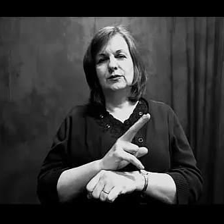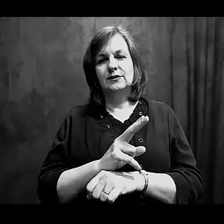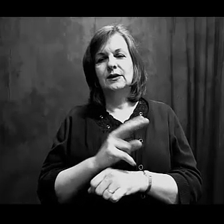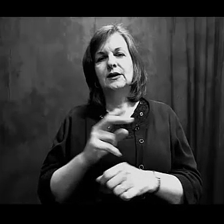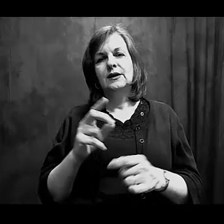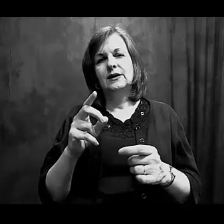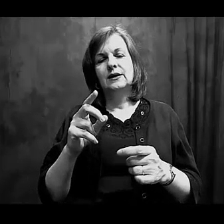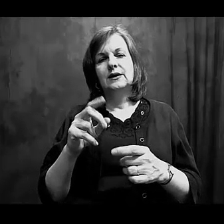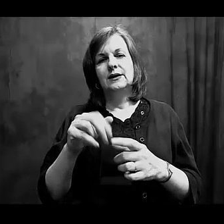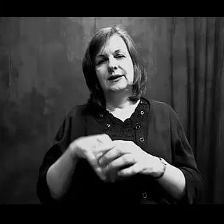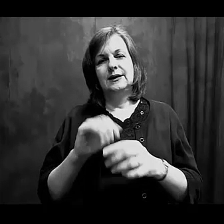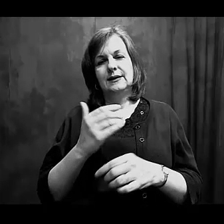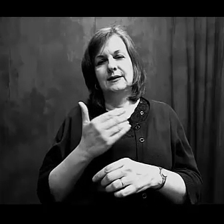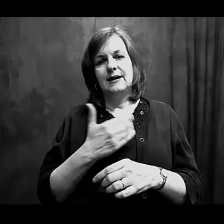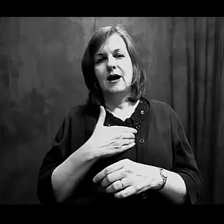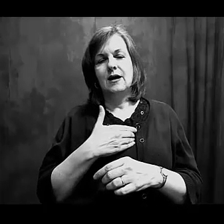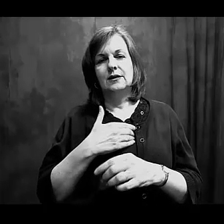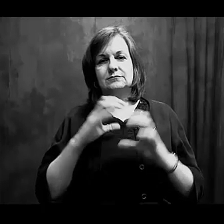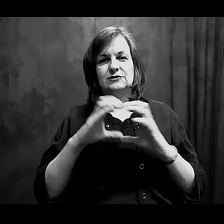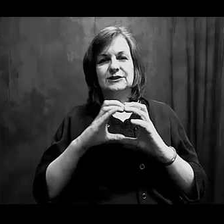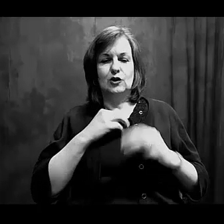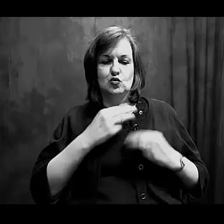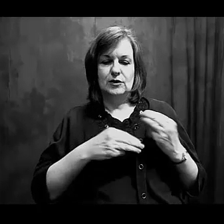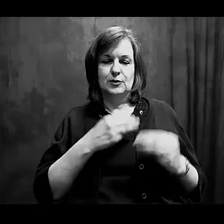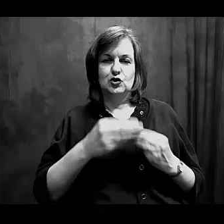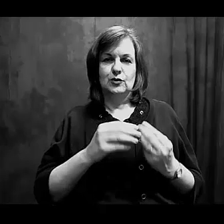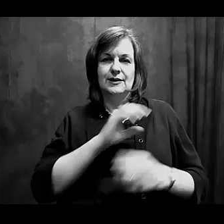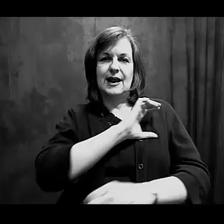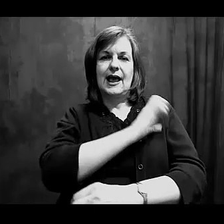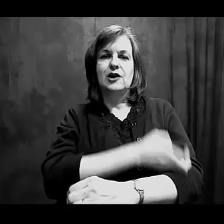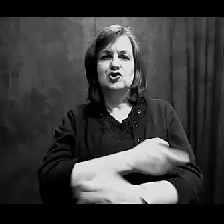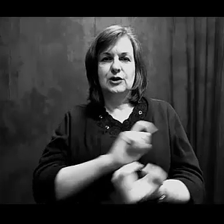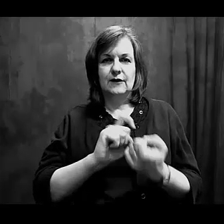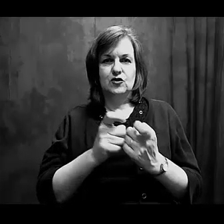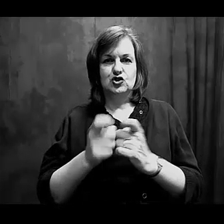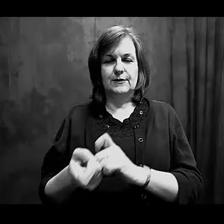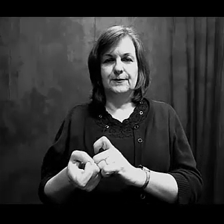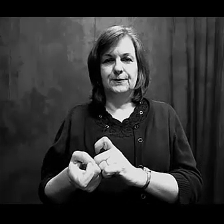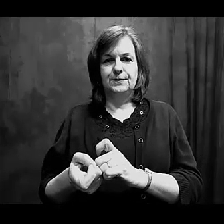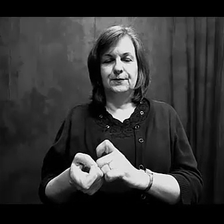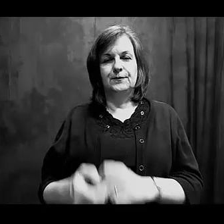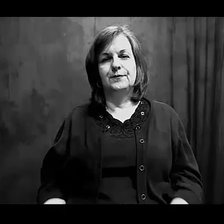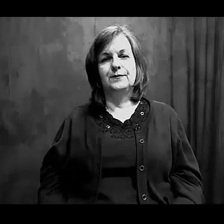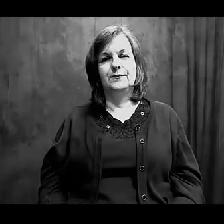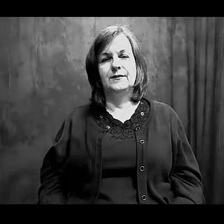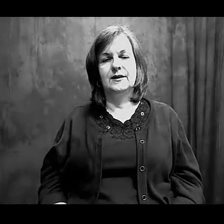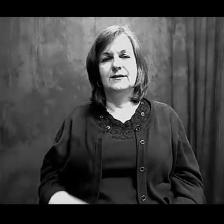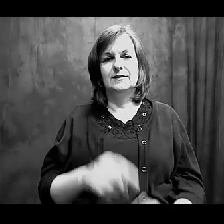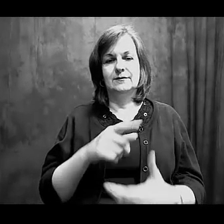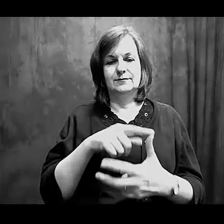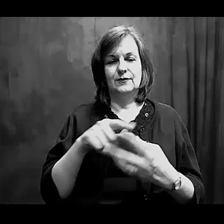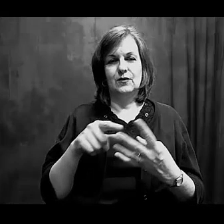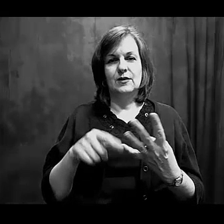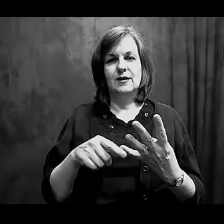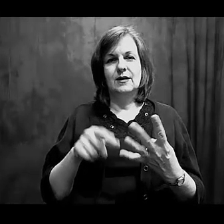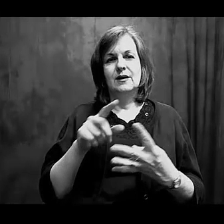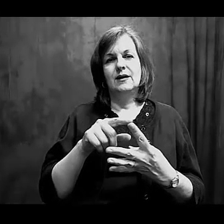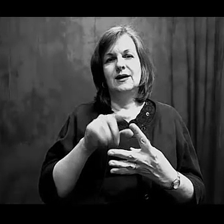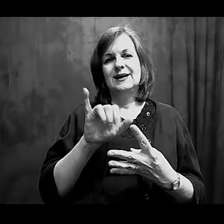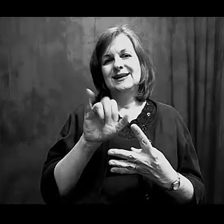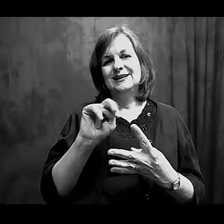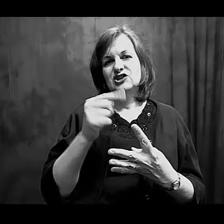as working in our cellular respiration energy conversion. So quite simply,